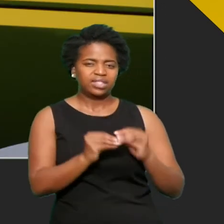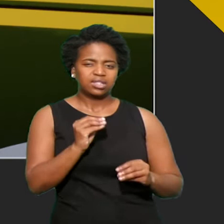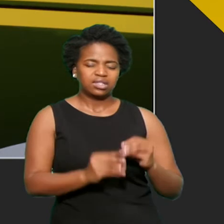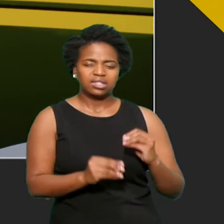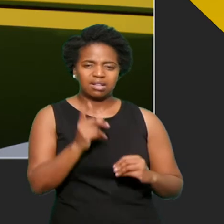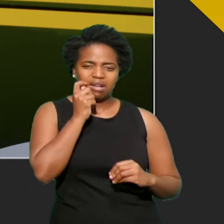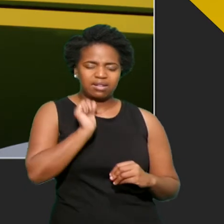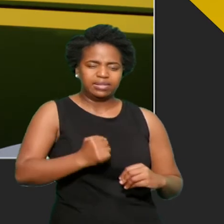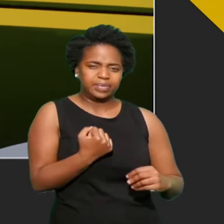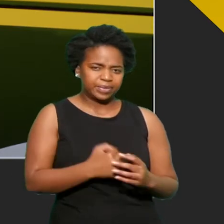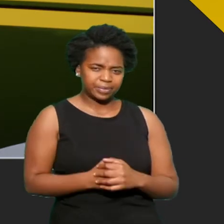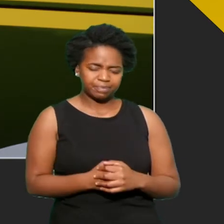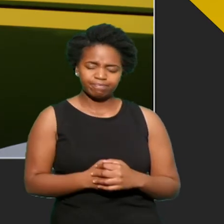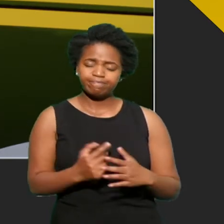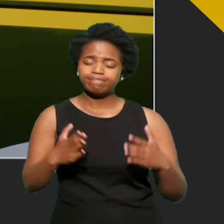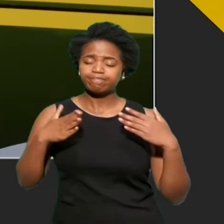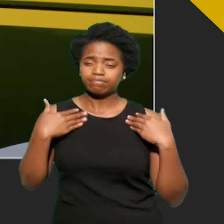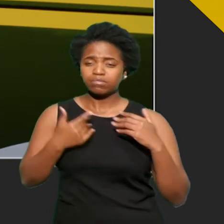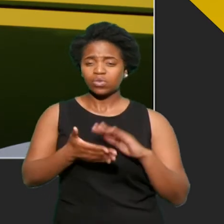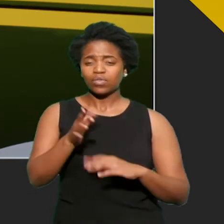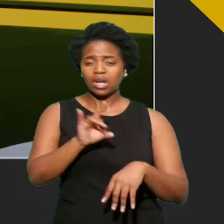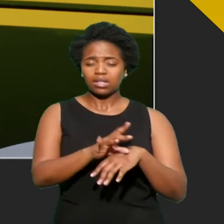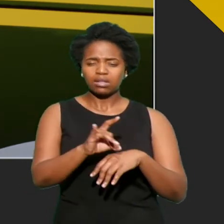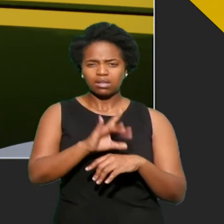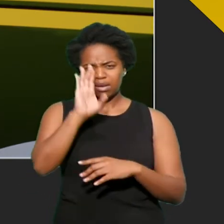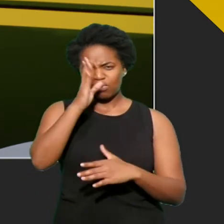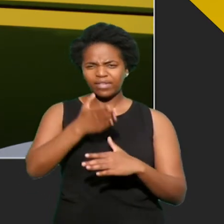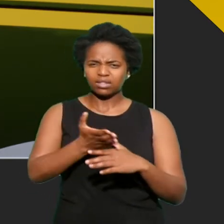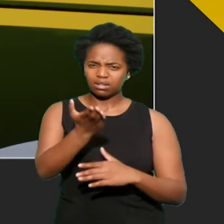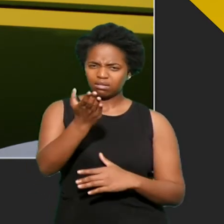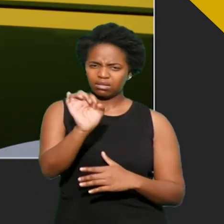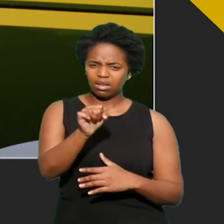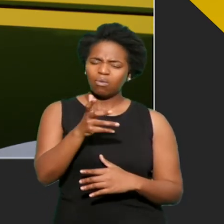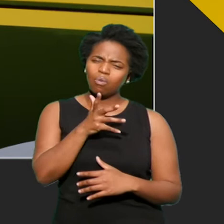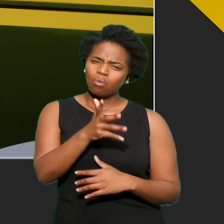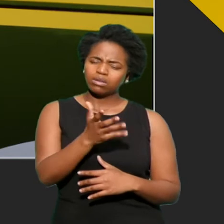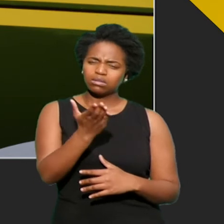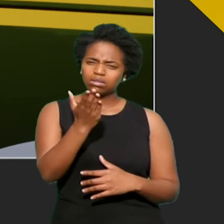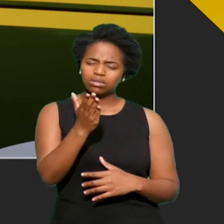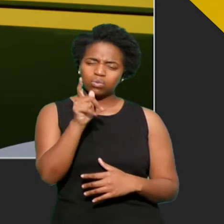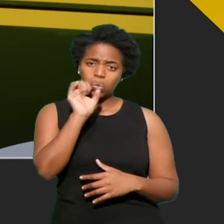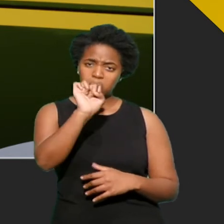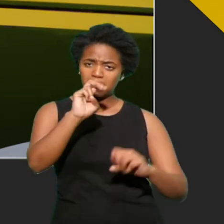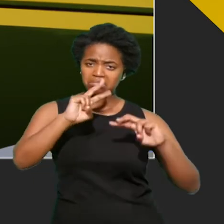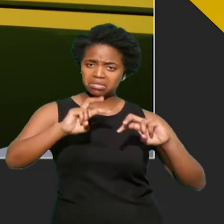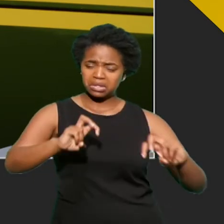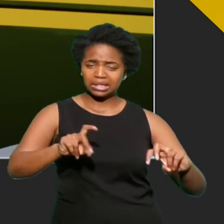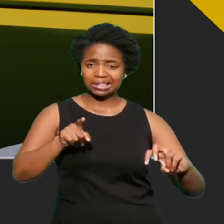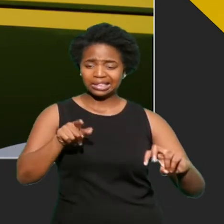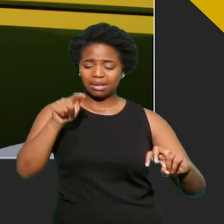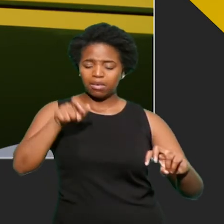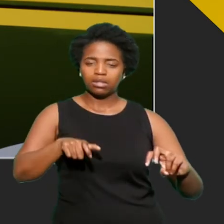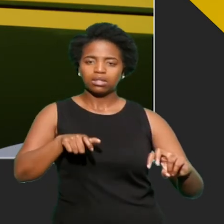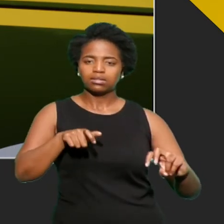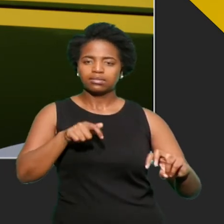valid points, and I'm glad that you guys went for counseling. Professor Nduna, I think this is where I'd love to bring you in, and I mean, a key point that she made is